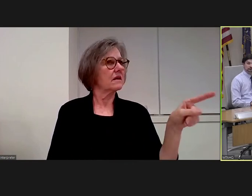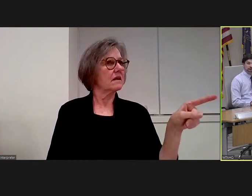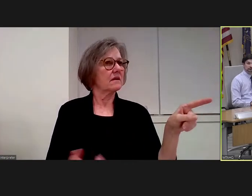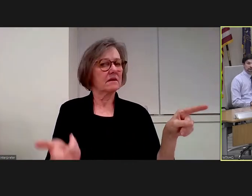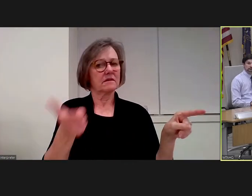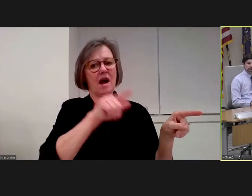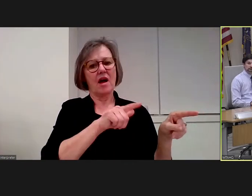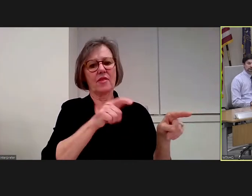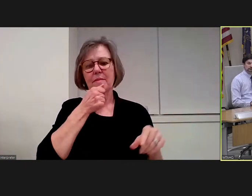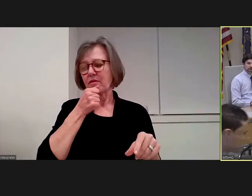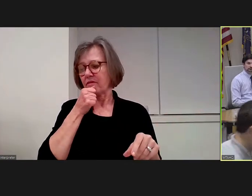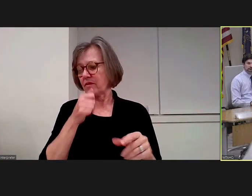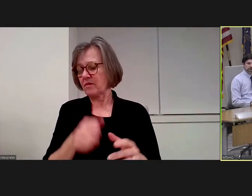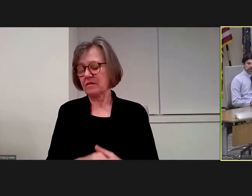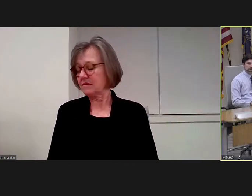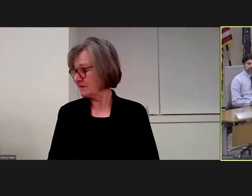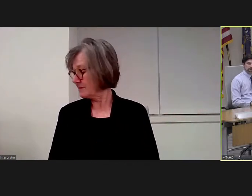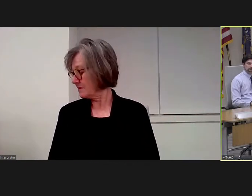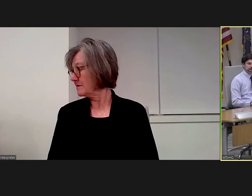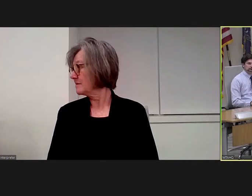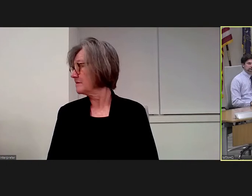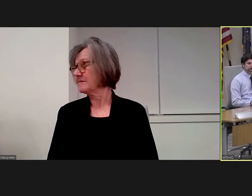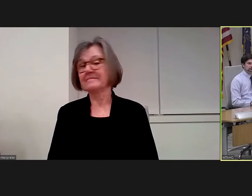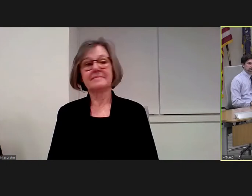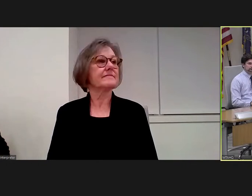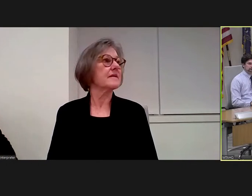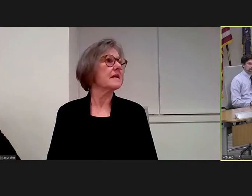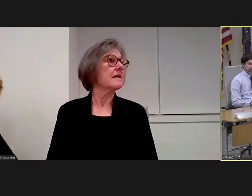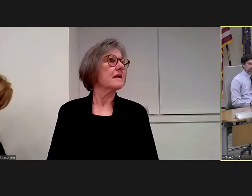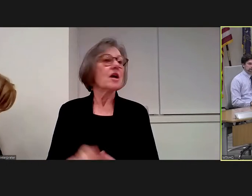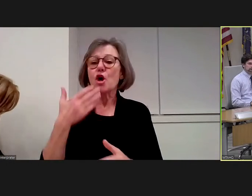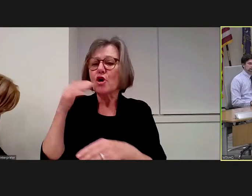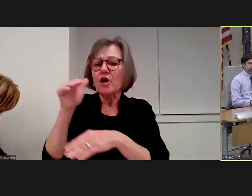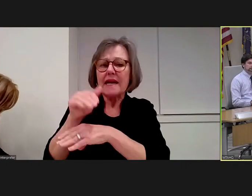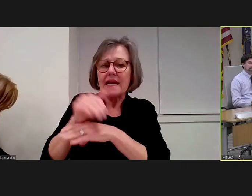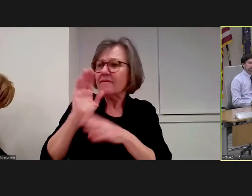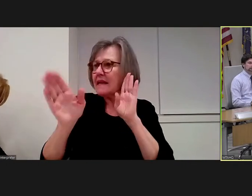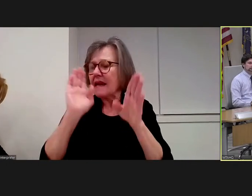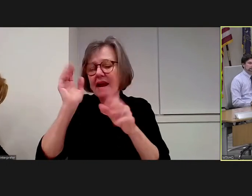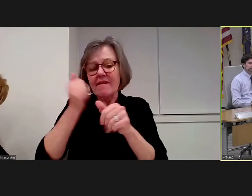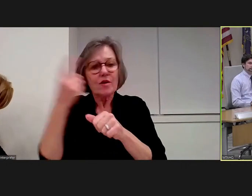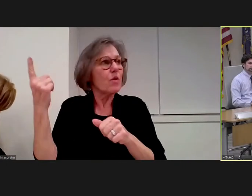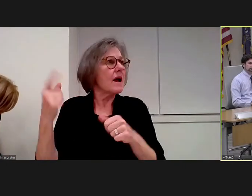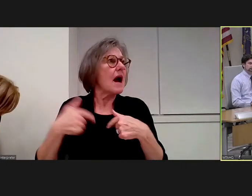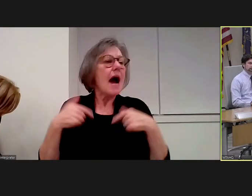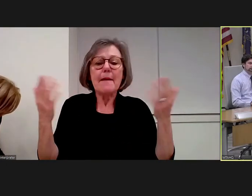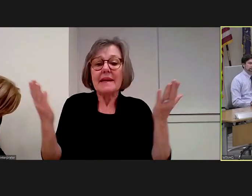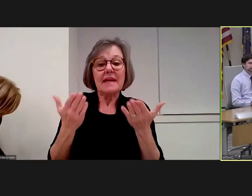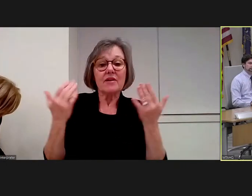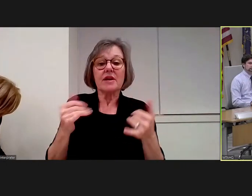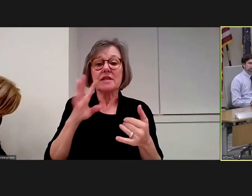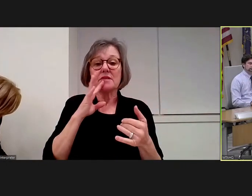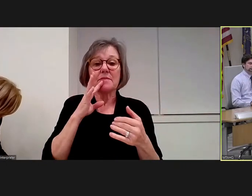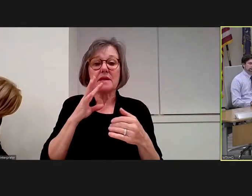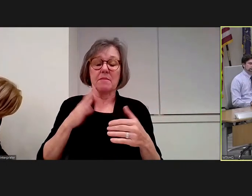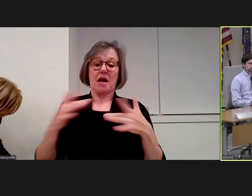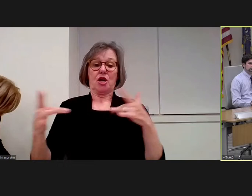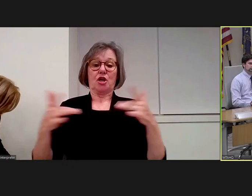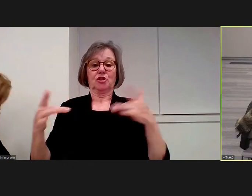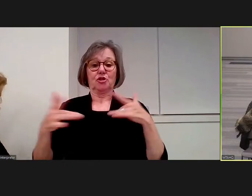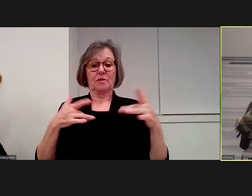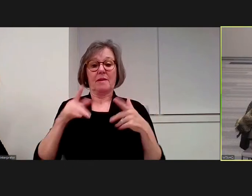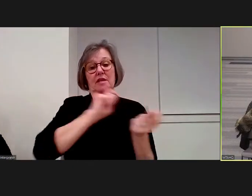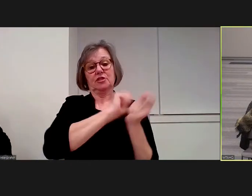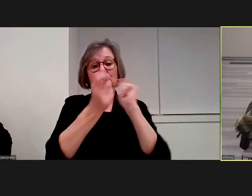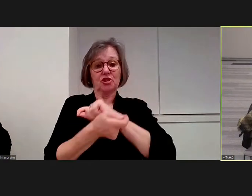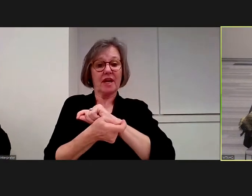Good evening, everyone. I'm here today to speak on my concerns about the change